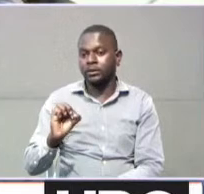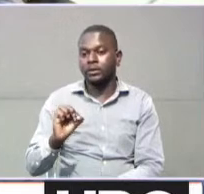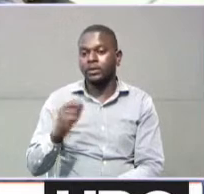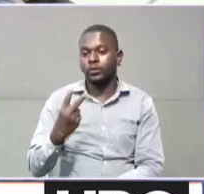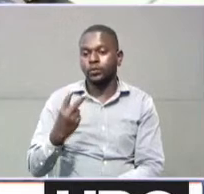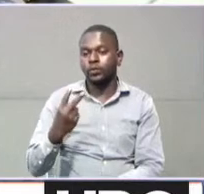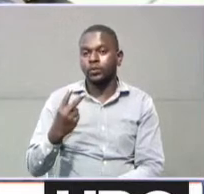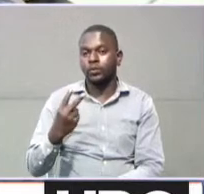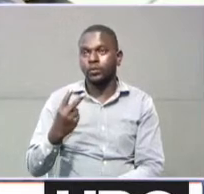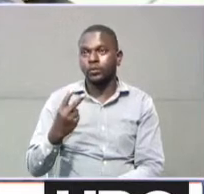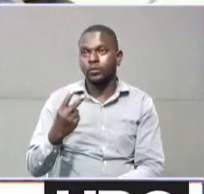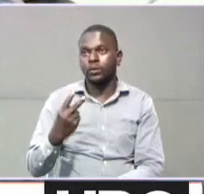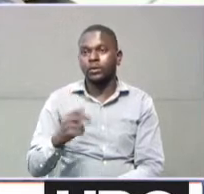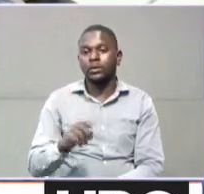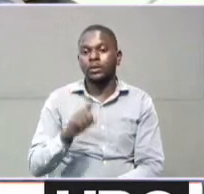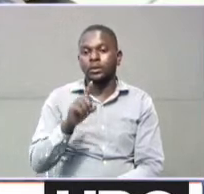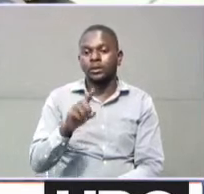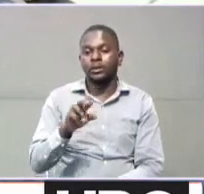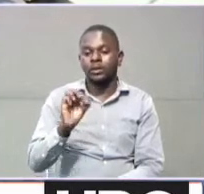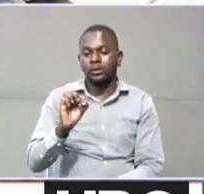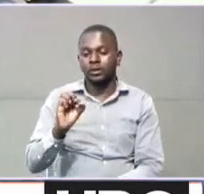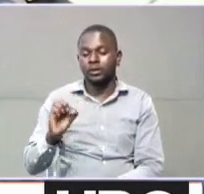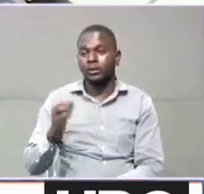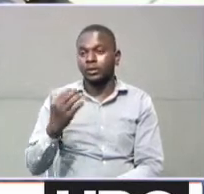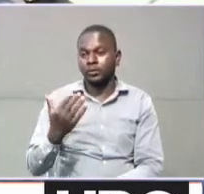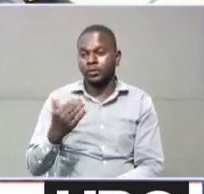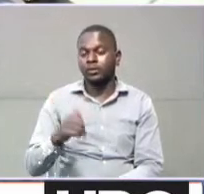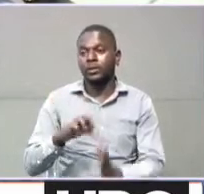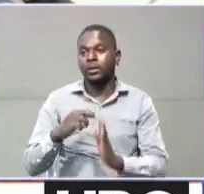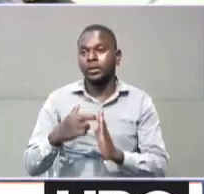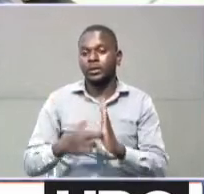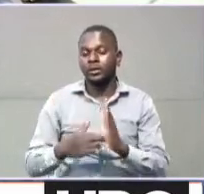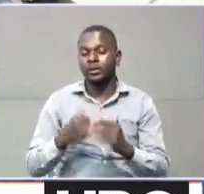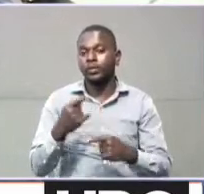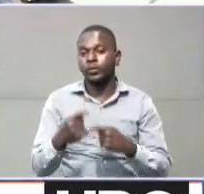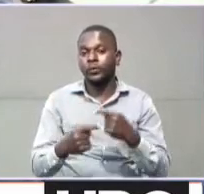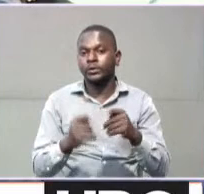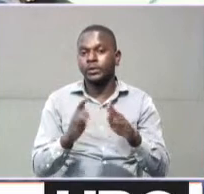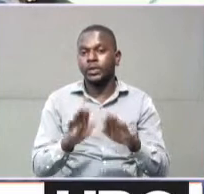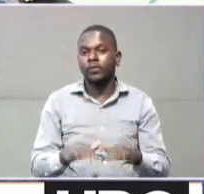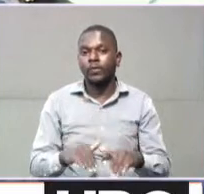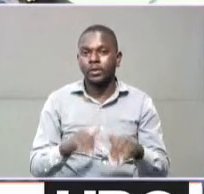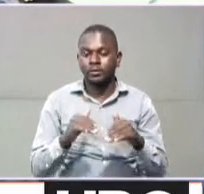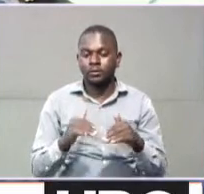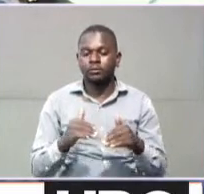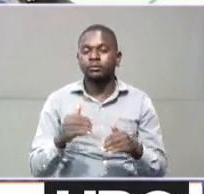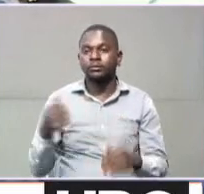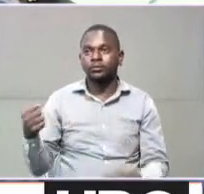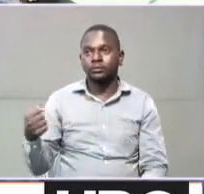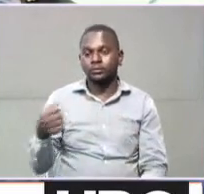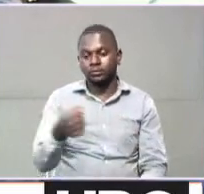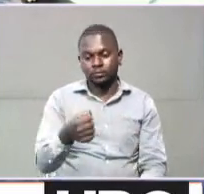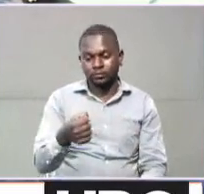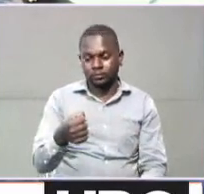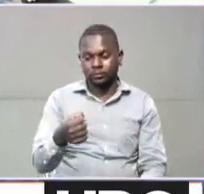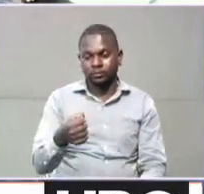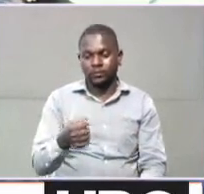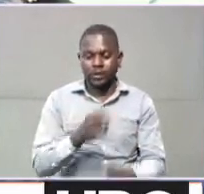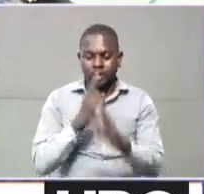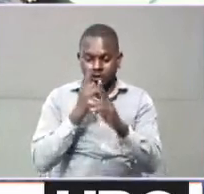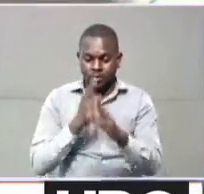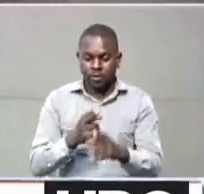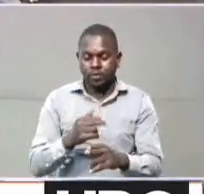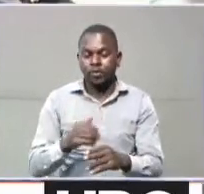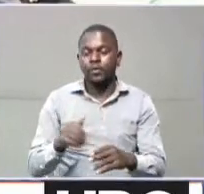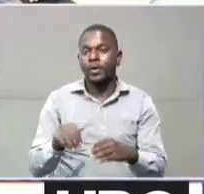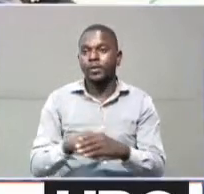2 and 1 1885 of the rules of proceeding of parliament i designate the following honourable members of